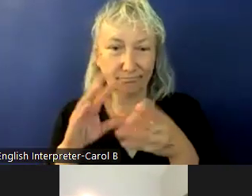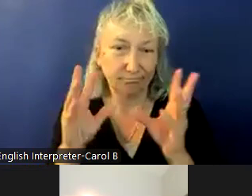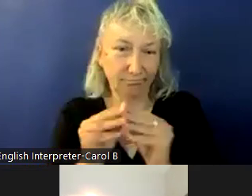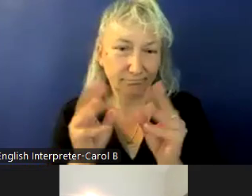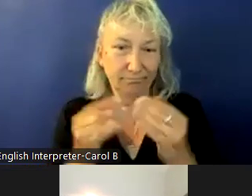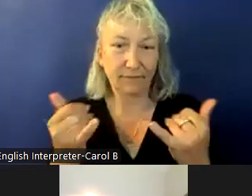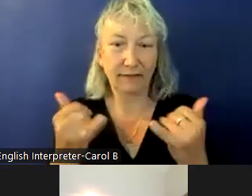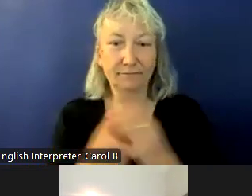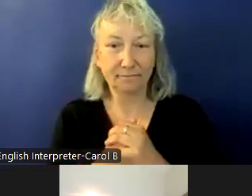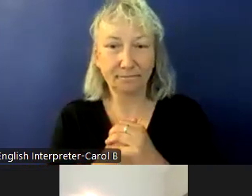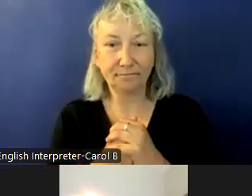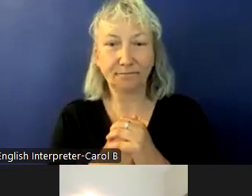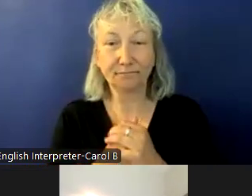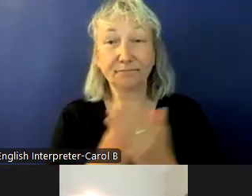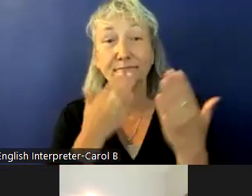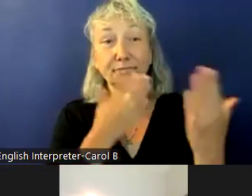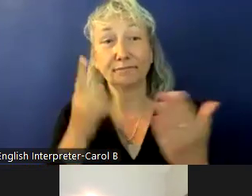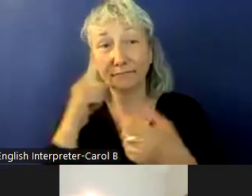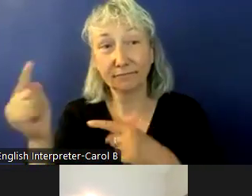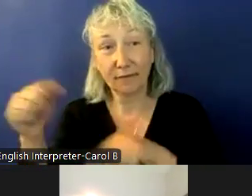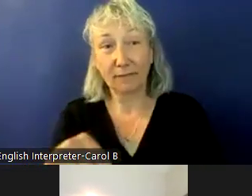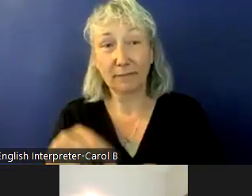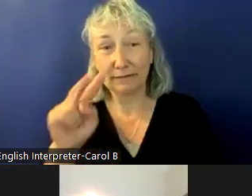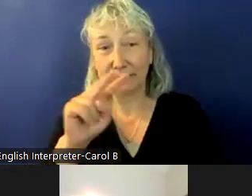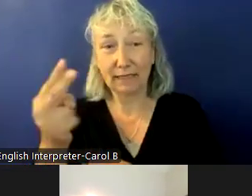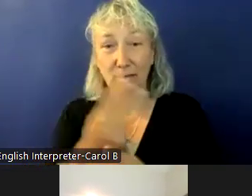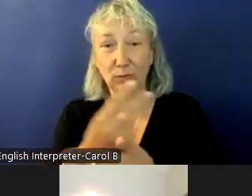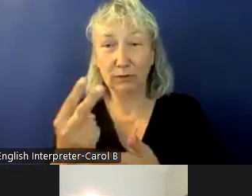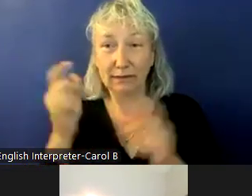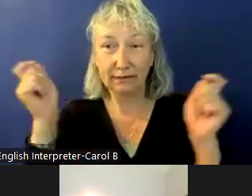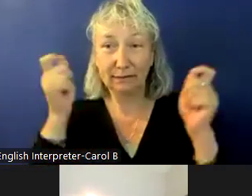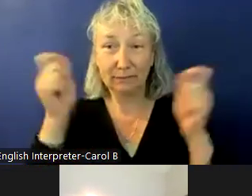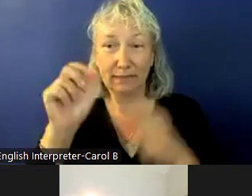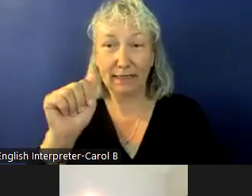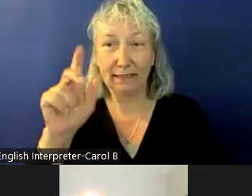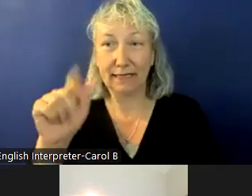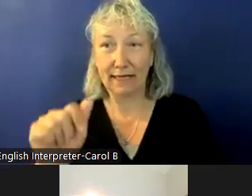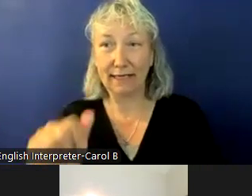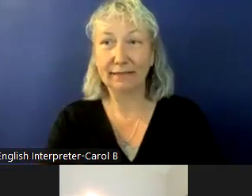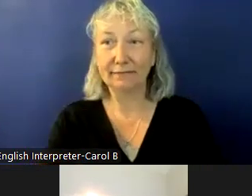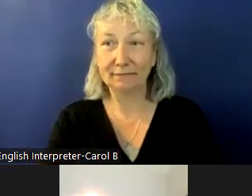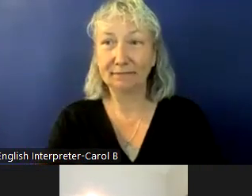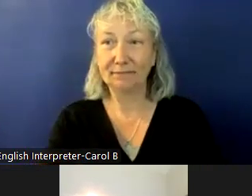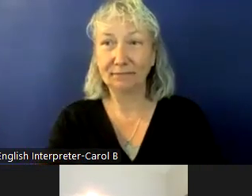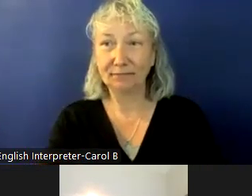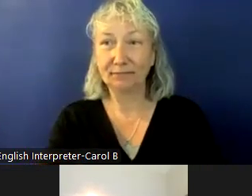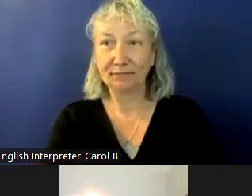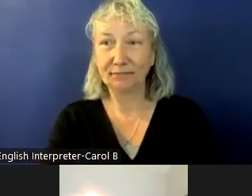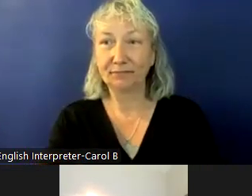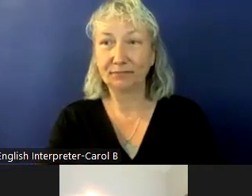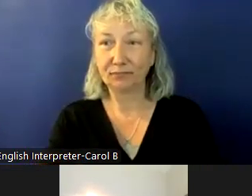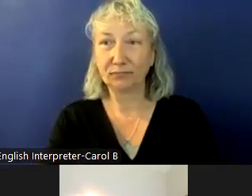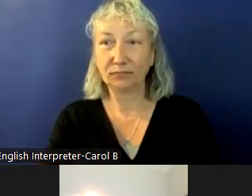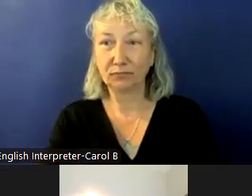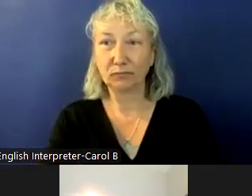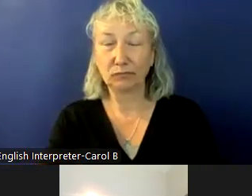Thank you again for joining us for week 2 of the ADA celebration. We have a packed agenda for you today, and